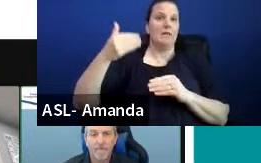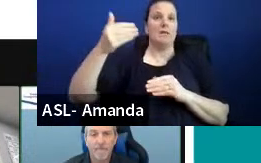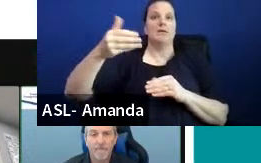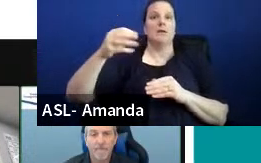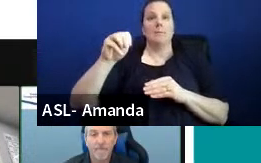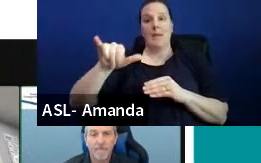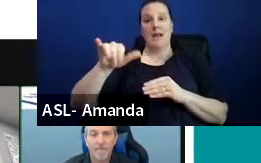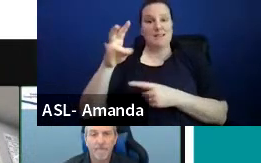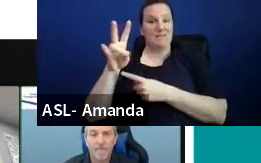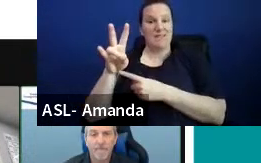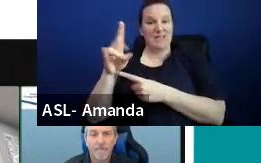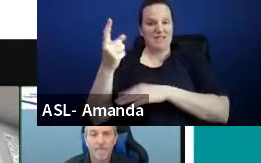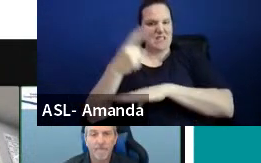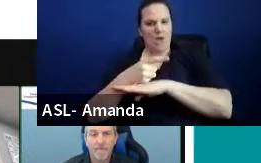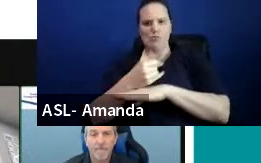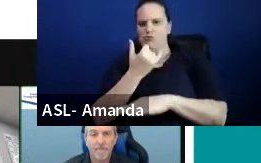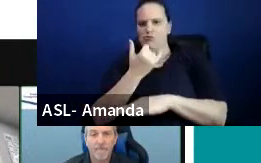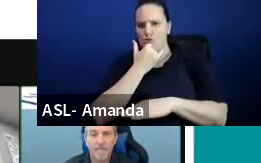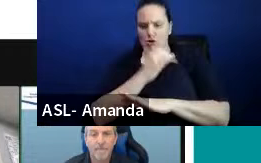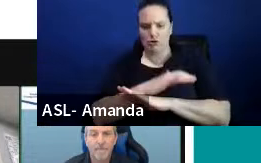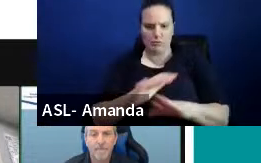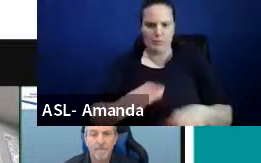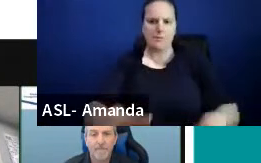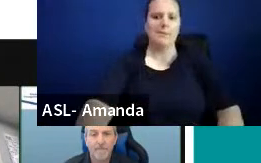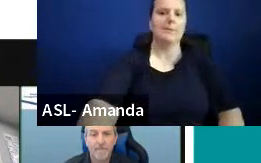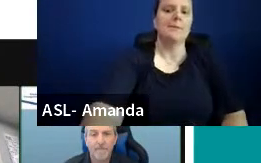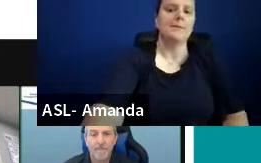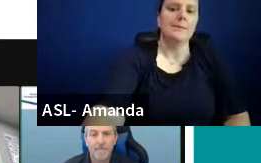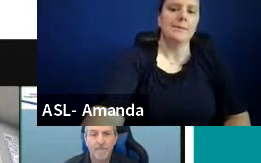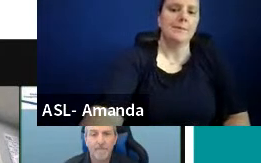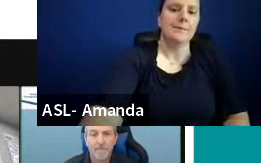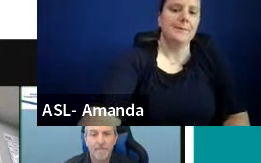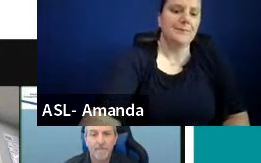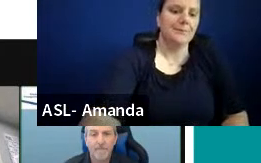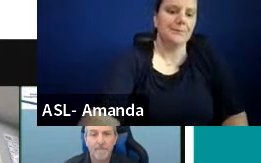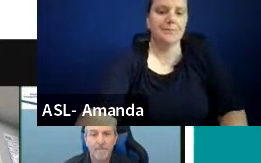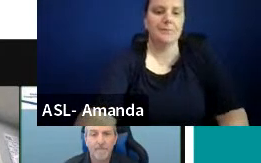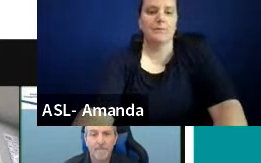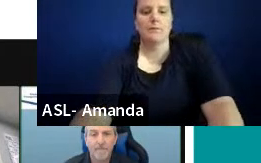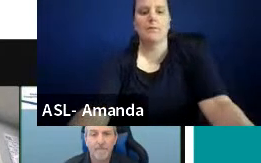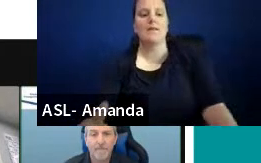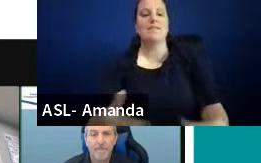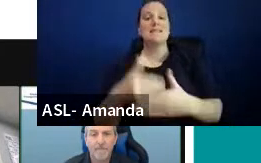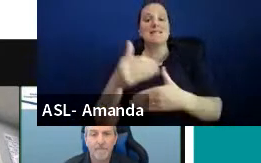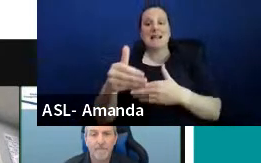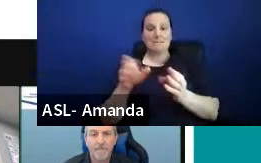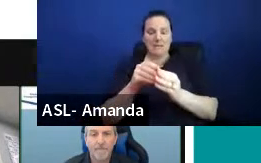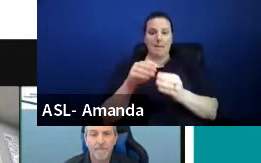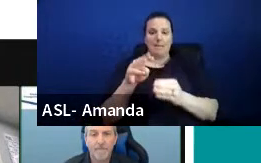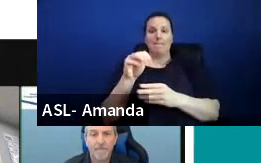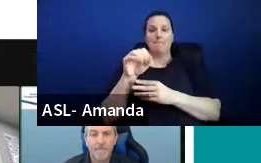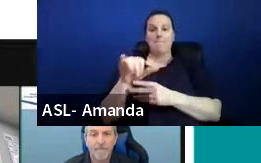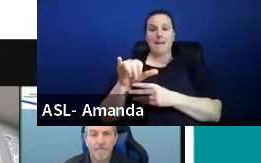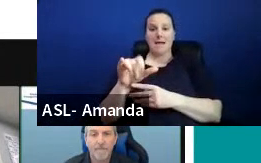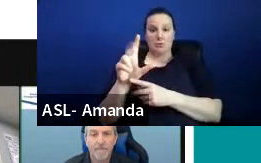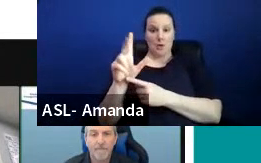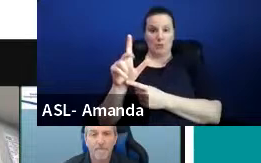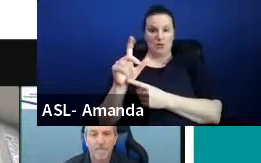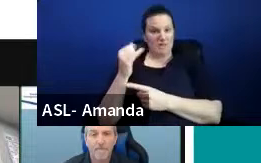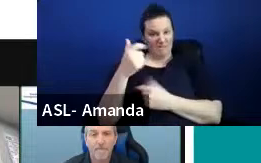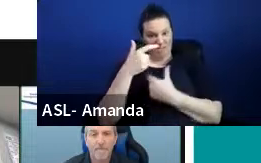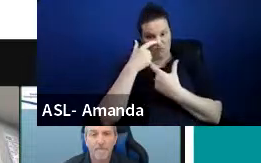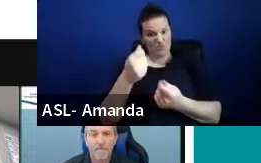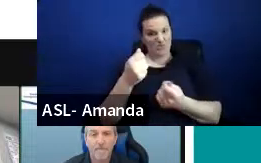date is wrong. The next meeting will be actually May 23rd. So if you are interested